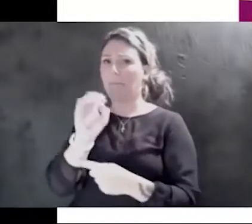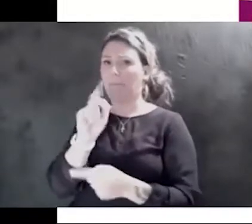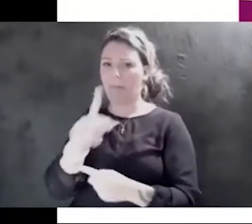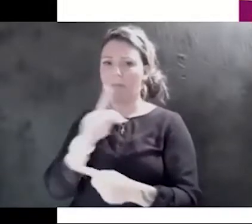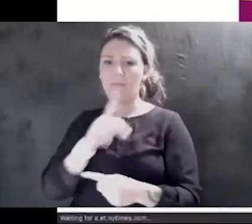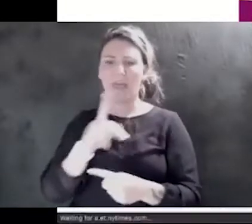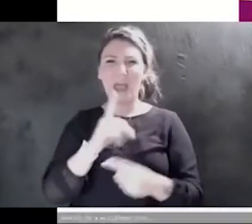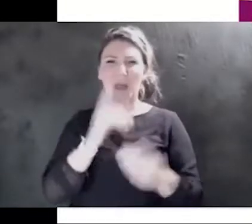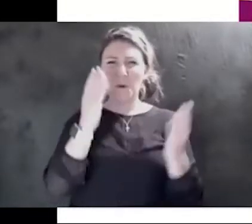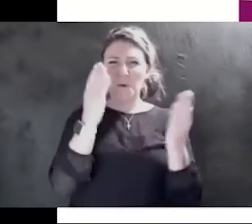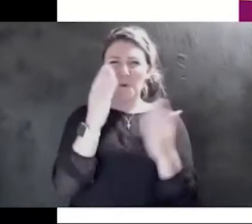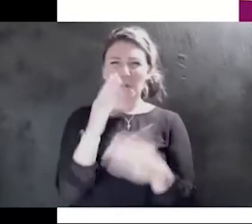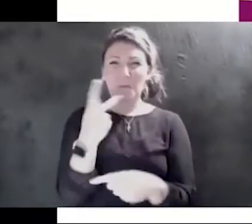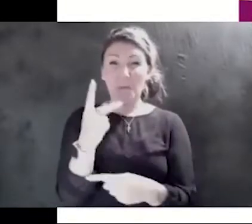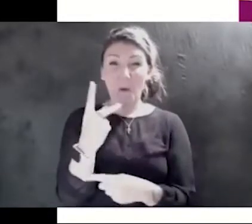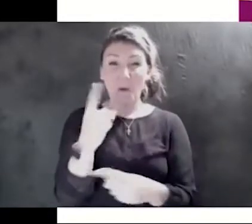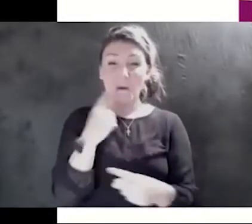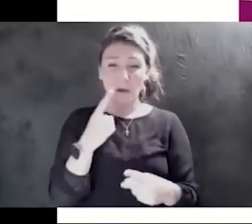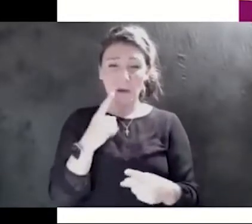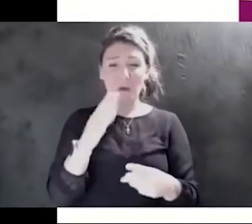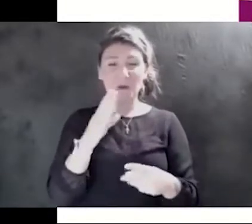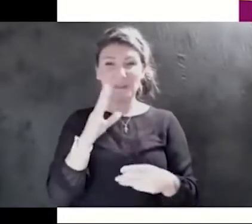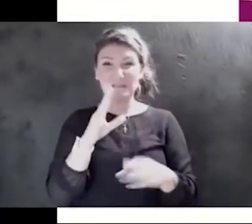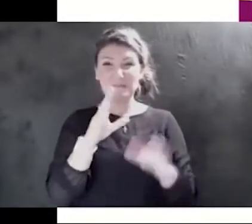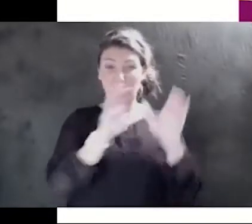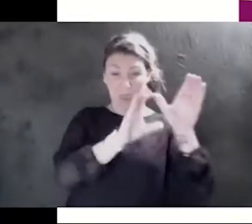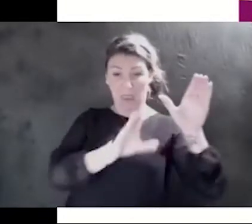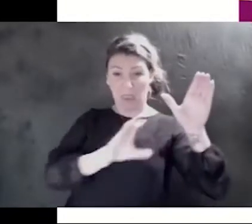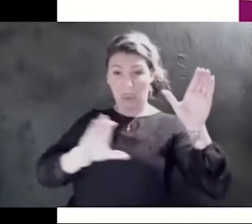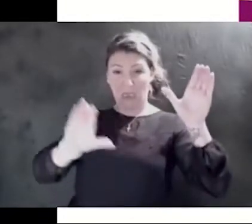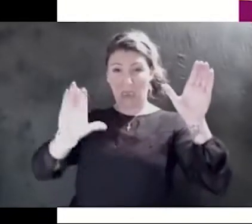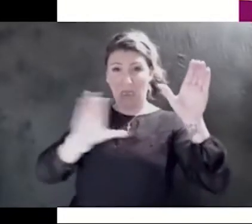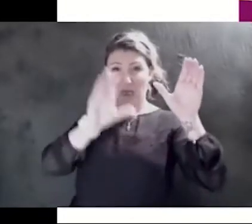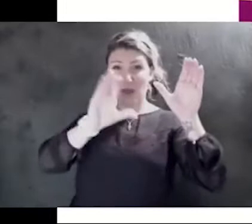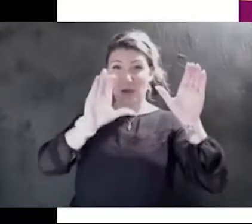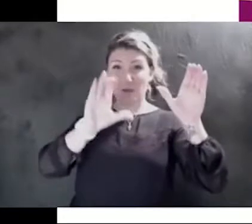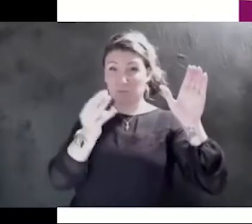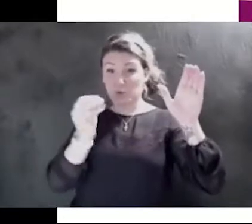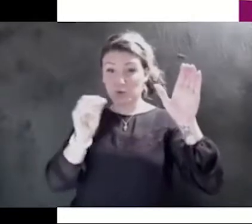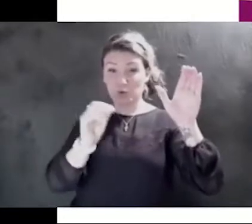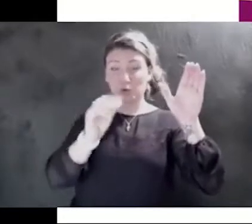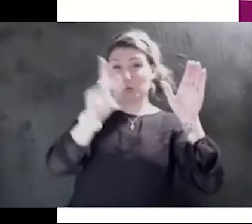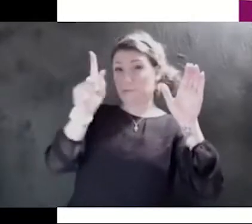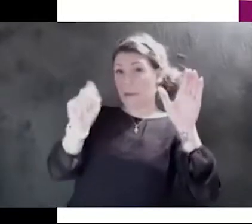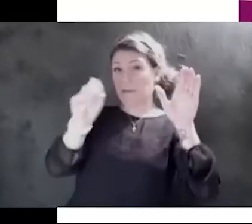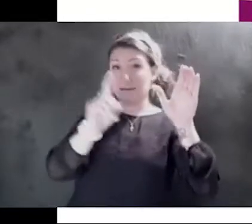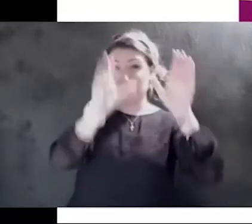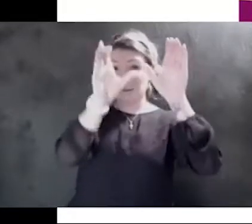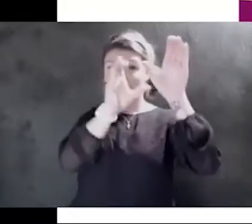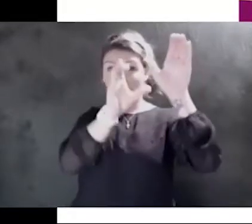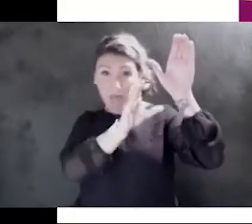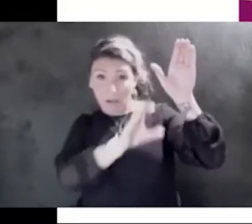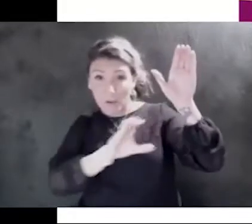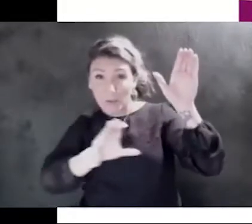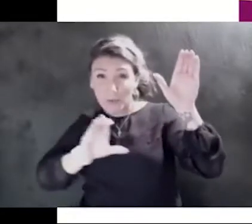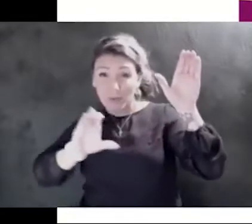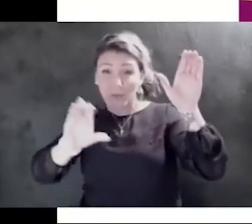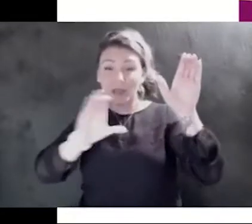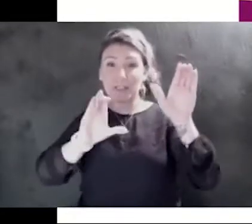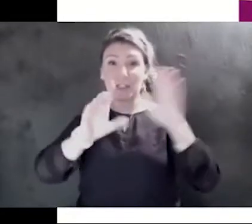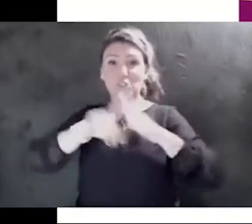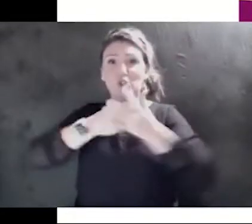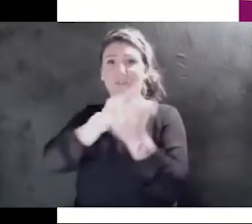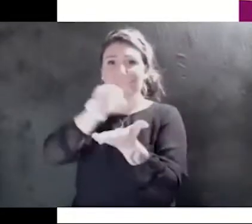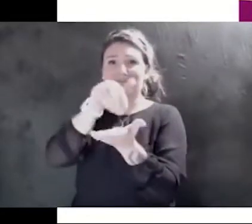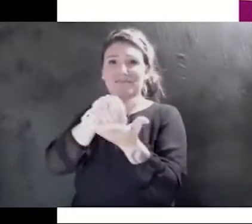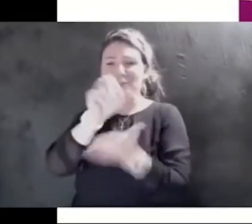the areas that are at the highest risk around our area. And I think what you can see is it started in central Missouri, south central Missouri around